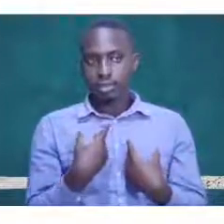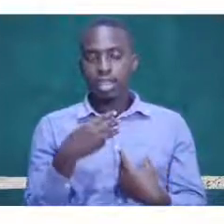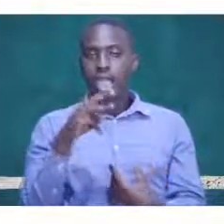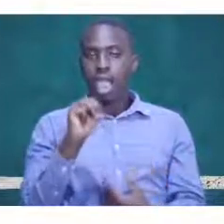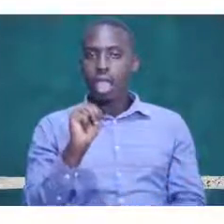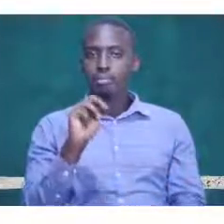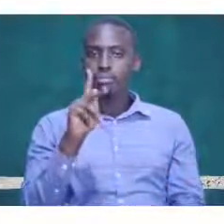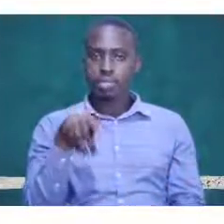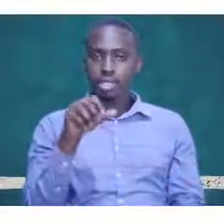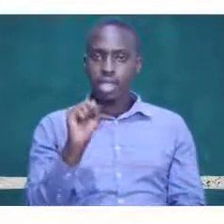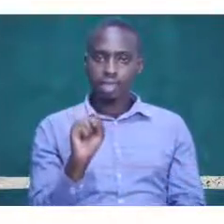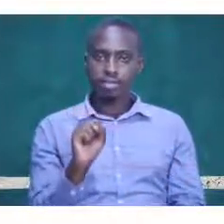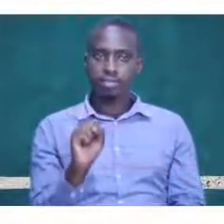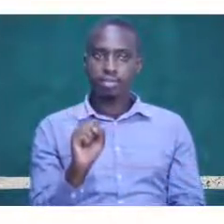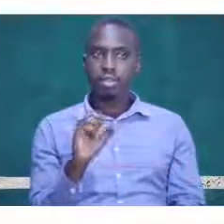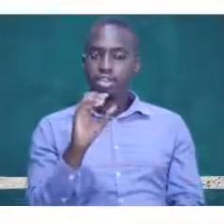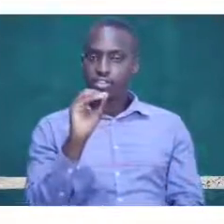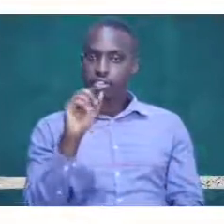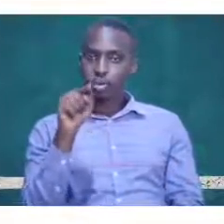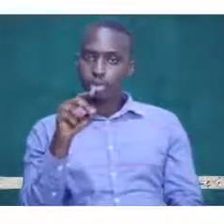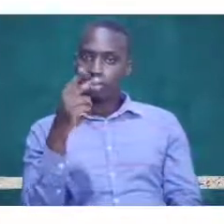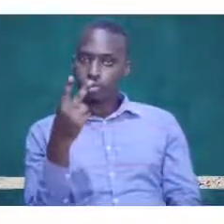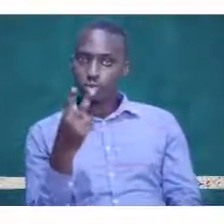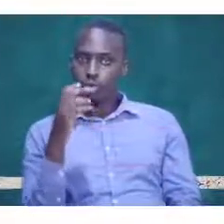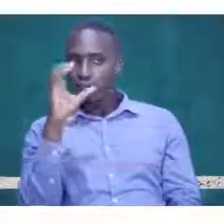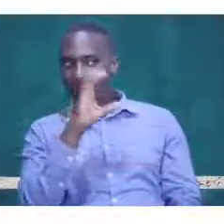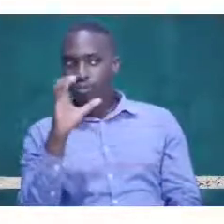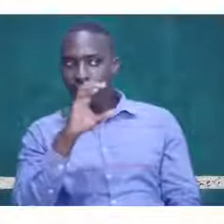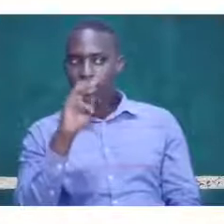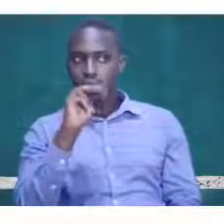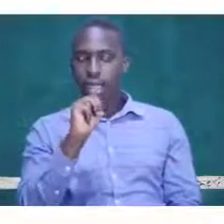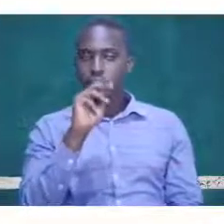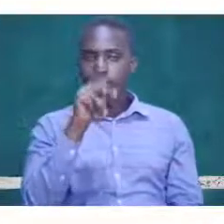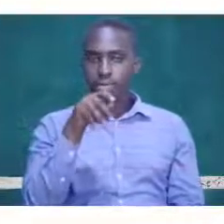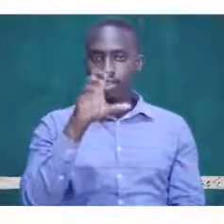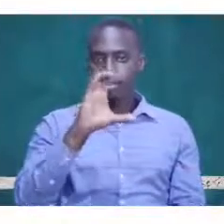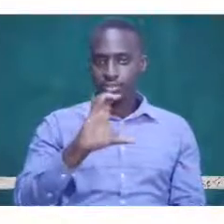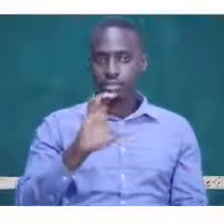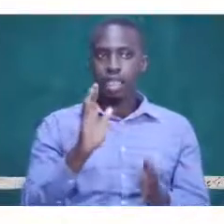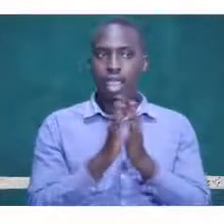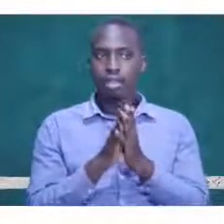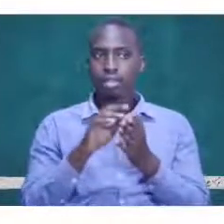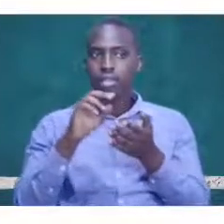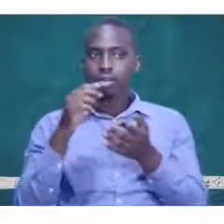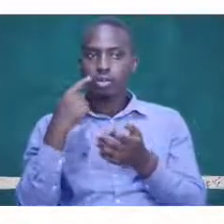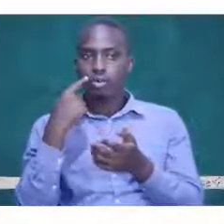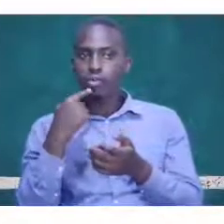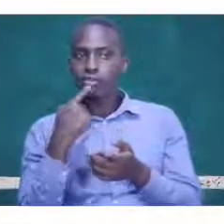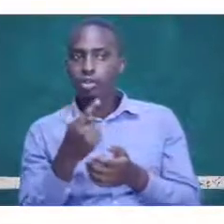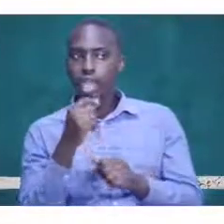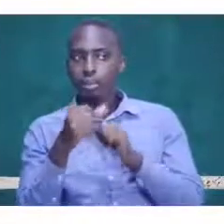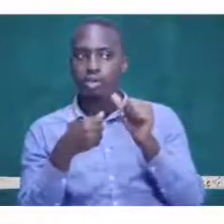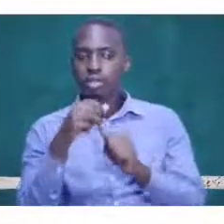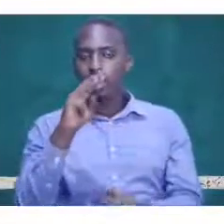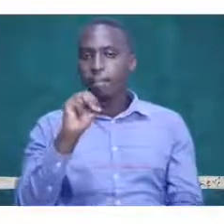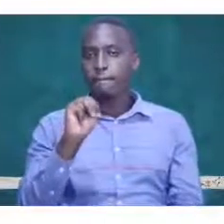MPS is 0.2, find the MPC and determine the magnitude